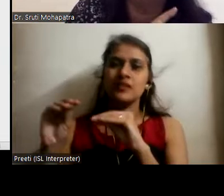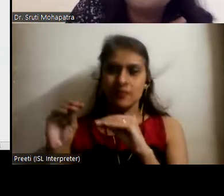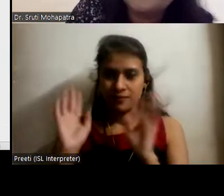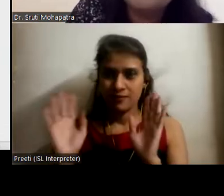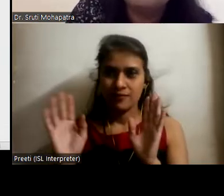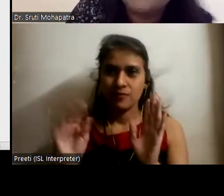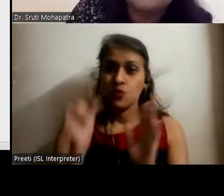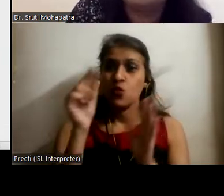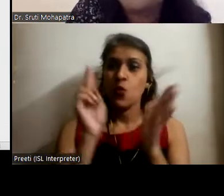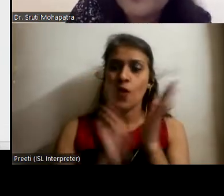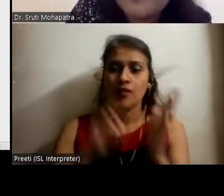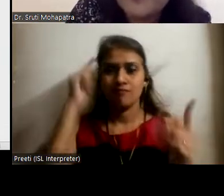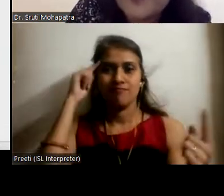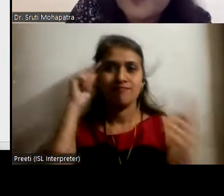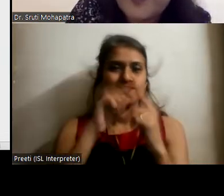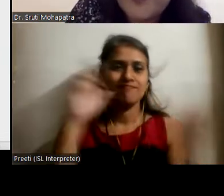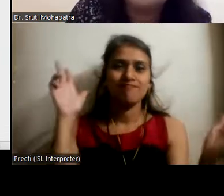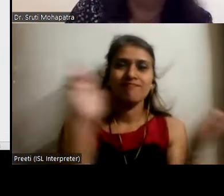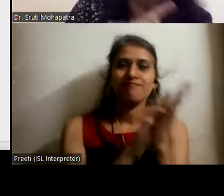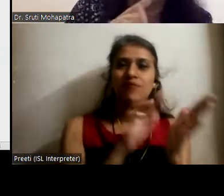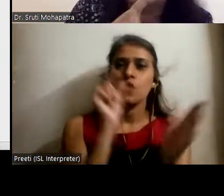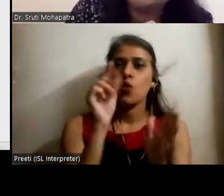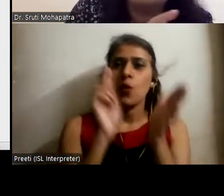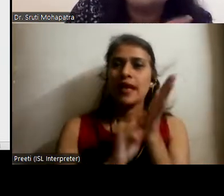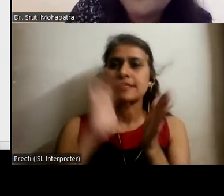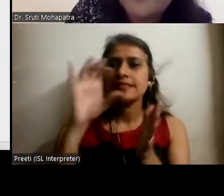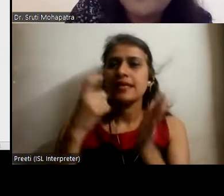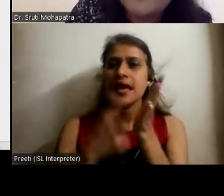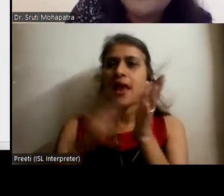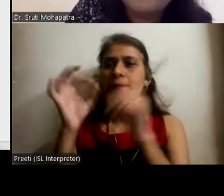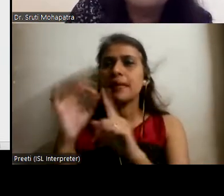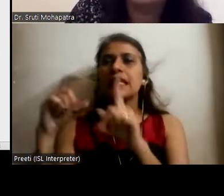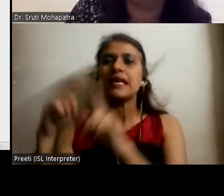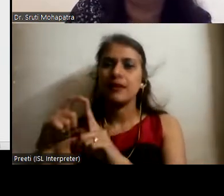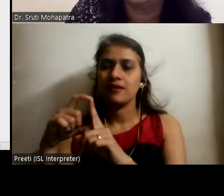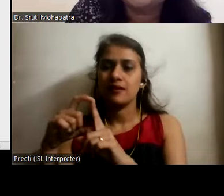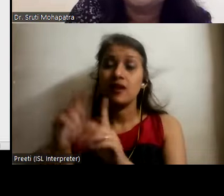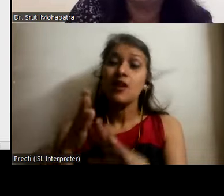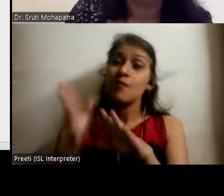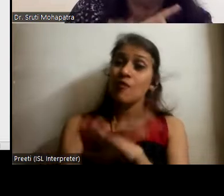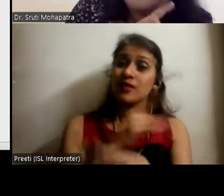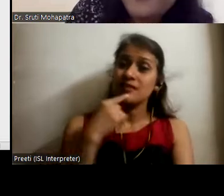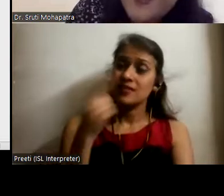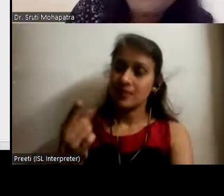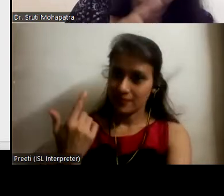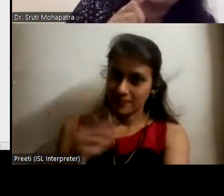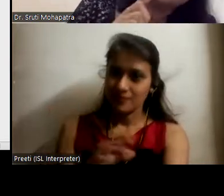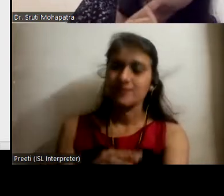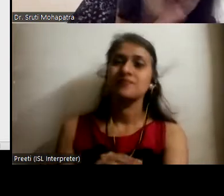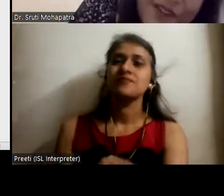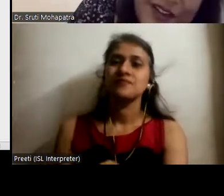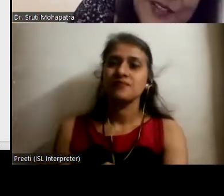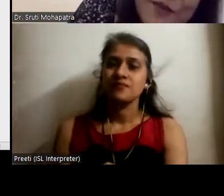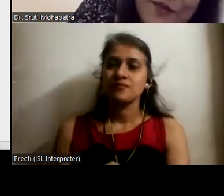Nations Convention on Rights of Persons with Disability. And as I have said earlier, what did it say? It said that right